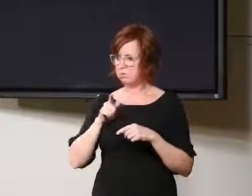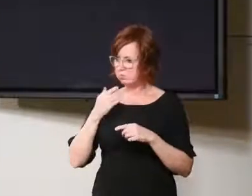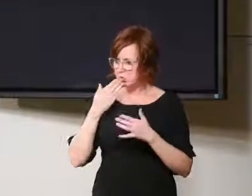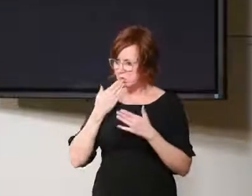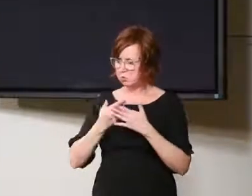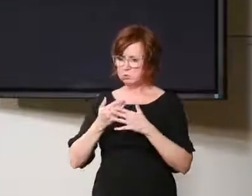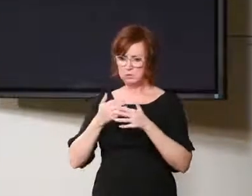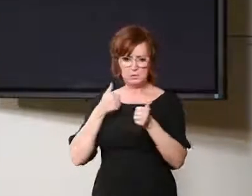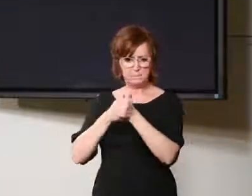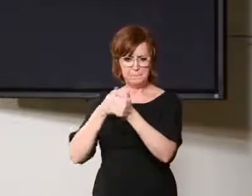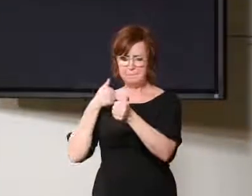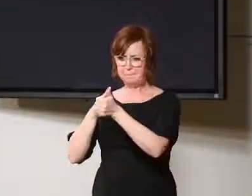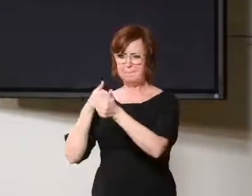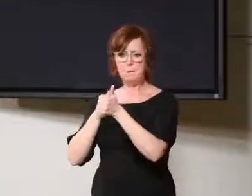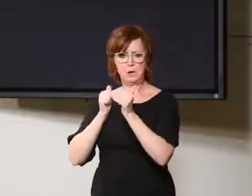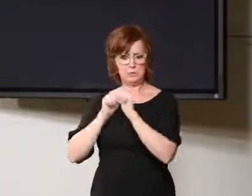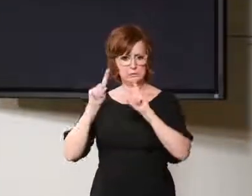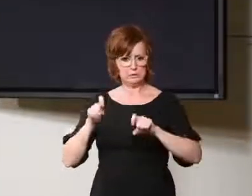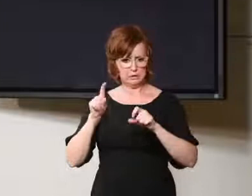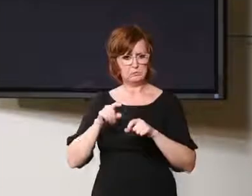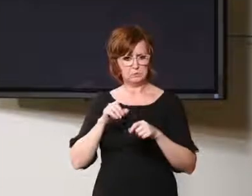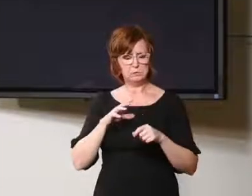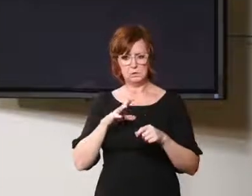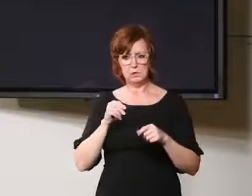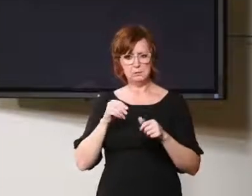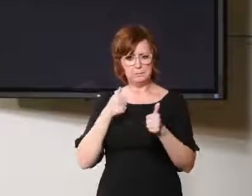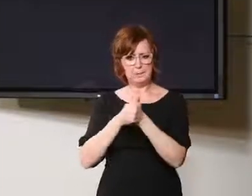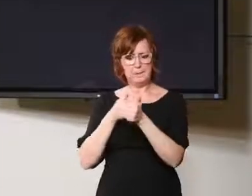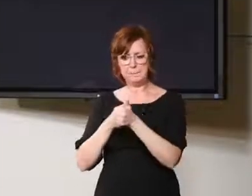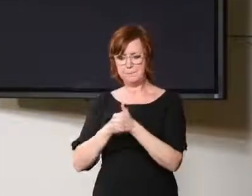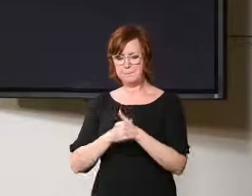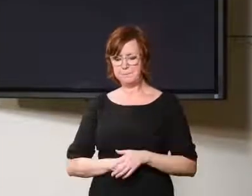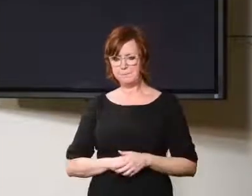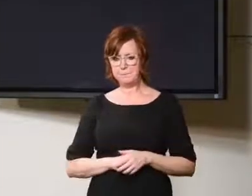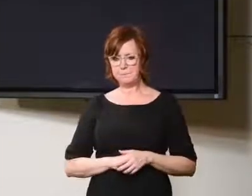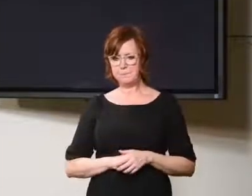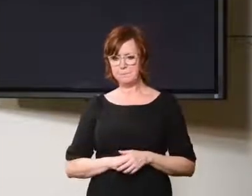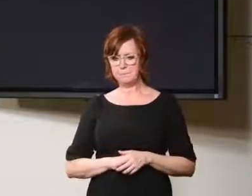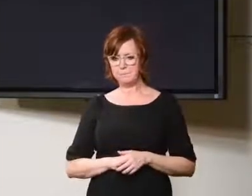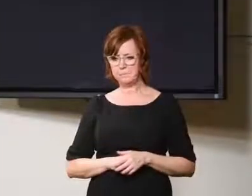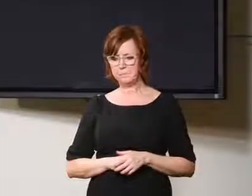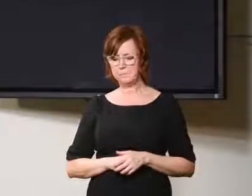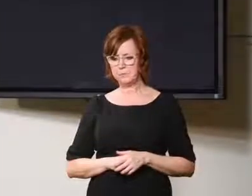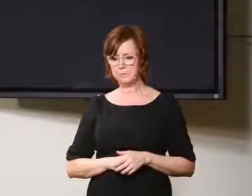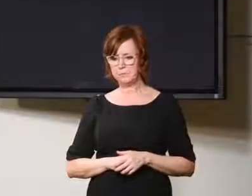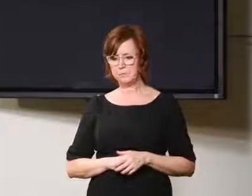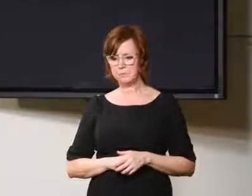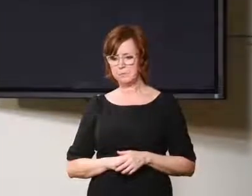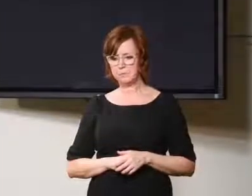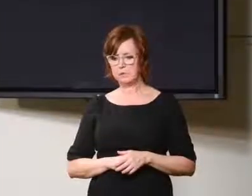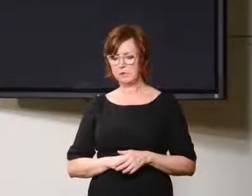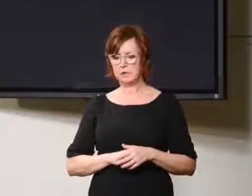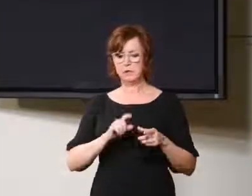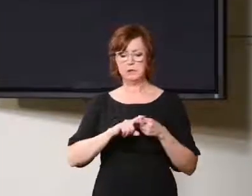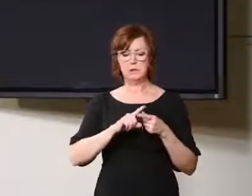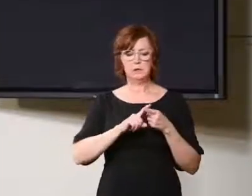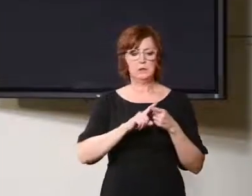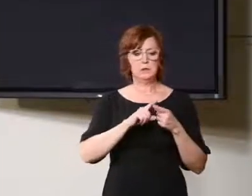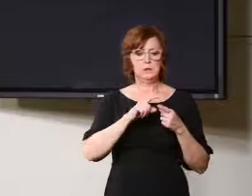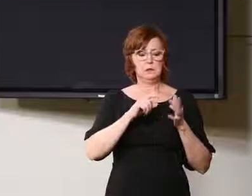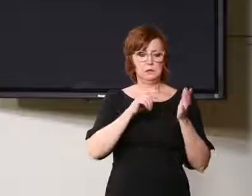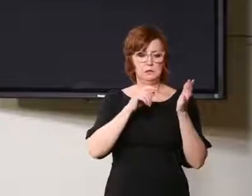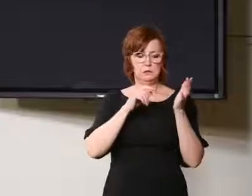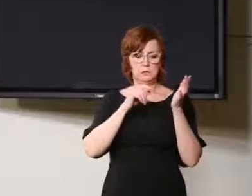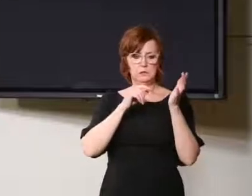at current rates and higher rates, but obviously Healthline and primary care physicians and other clinical colleagues have a key